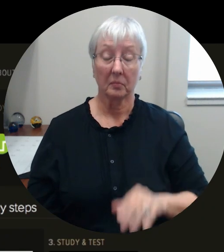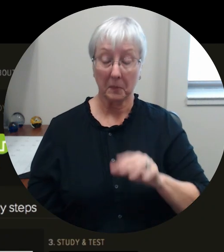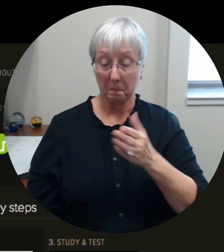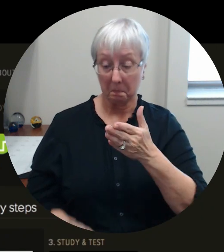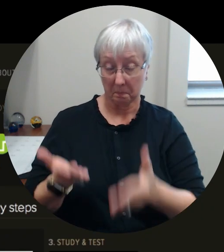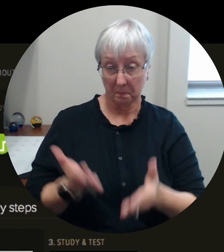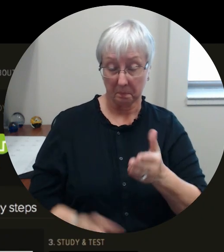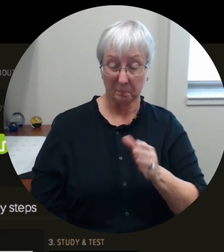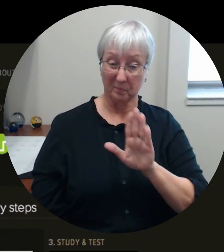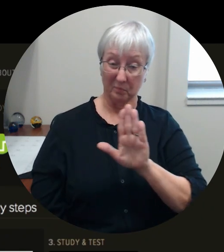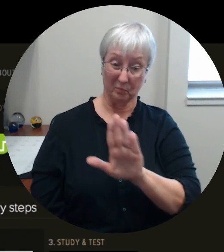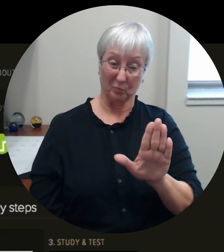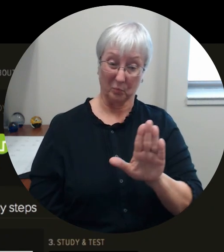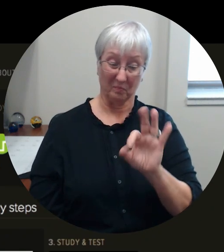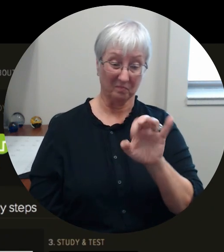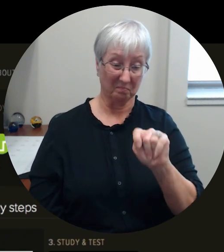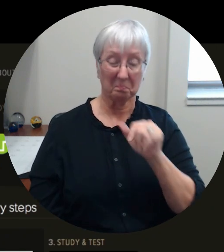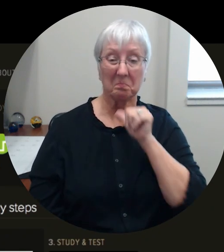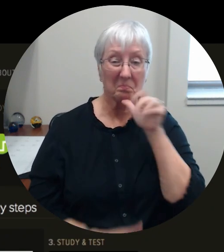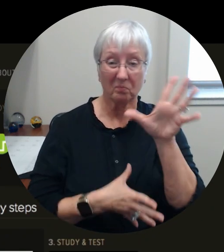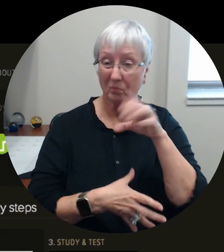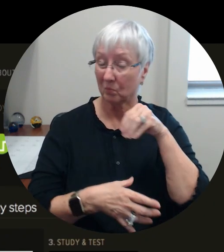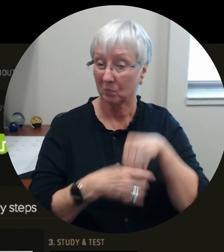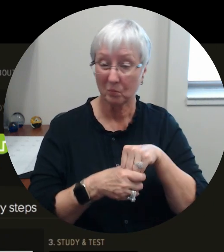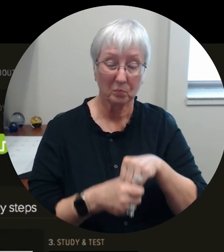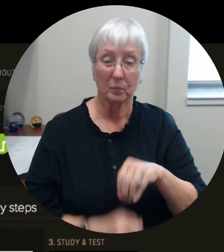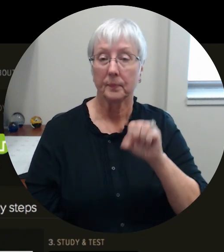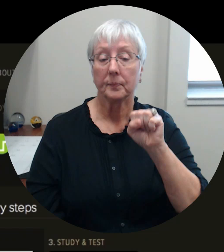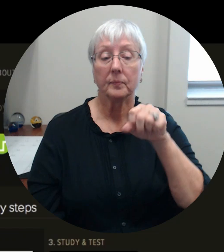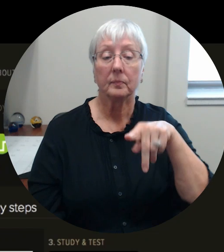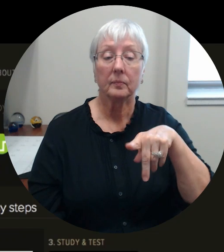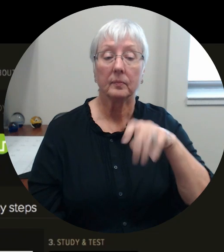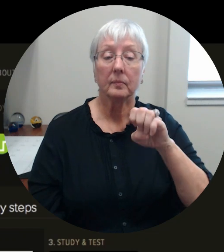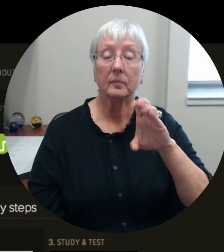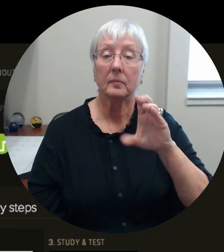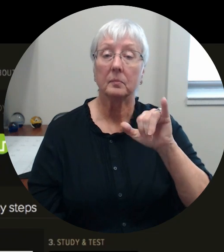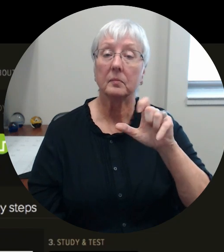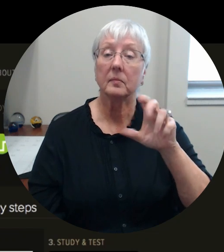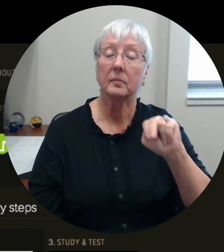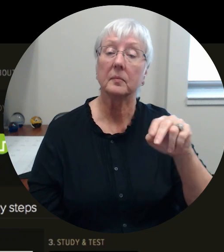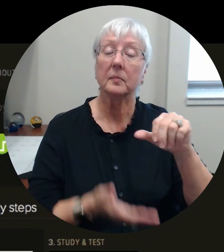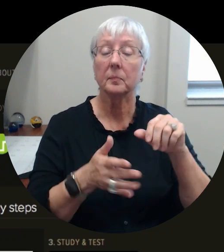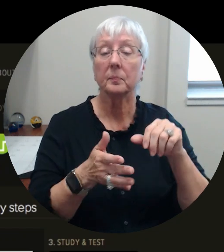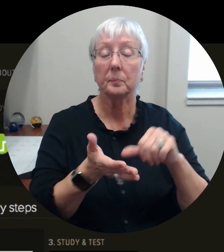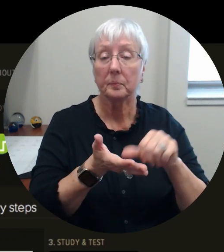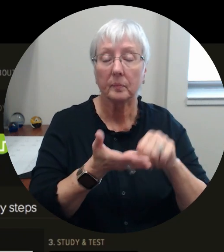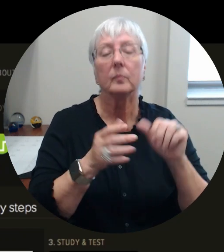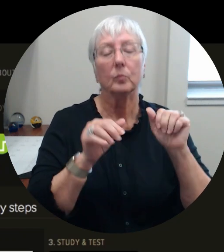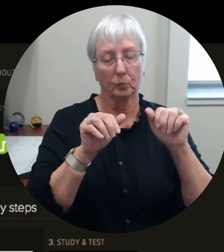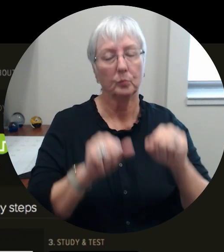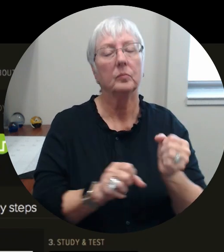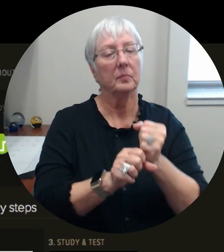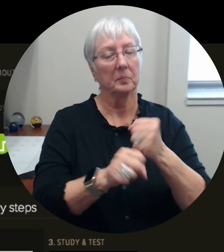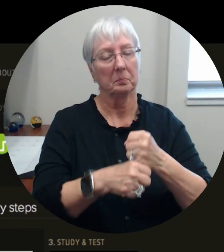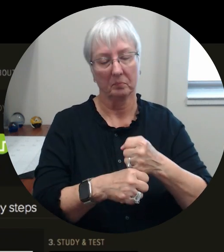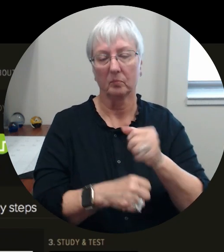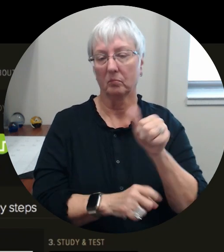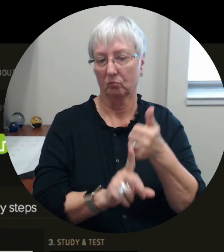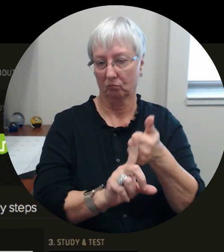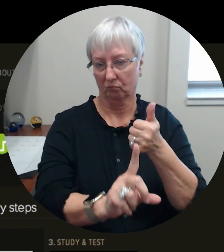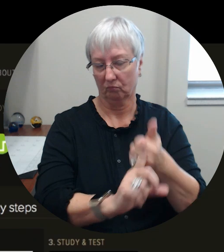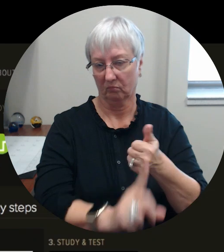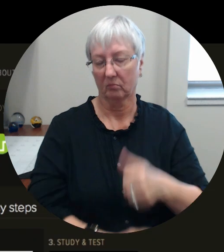doesn't have a type specimen page, you can create your own type specimen page using the web font specimen template provided by Tim Brown. Viewing